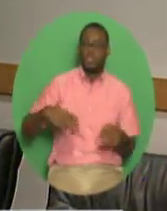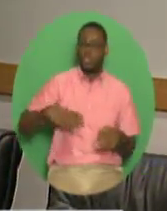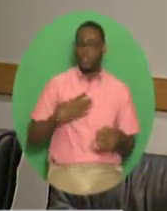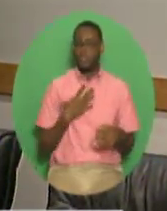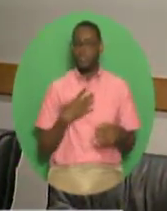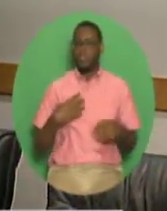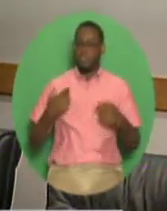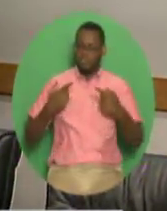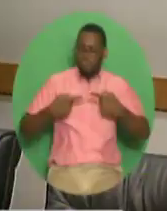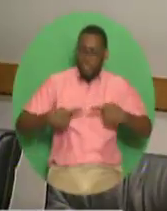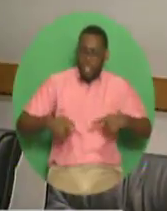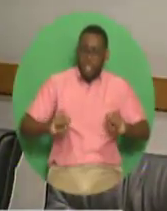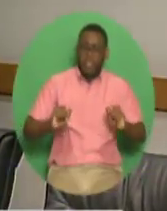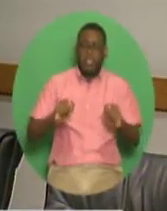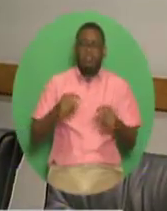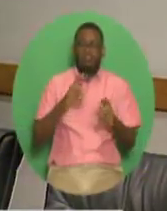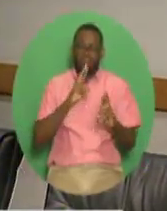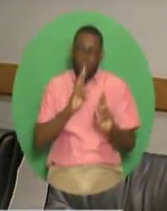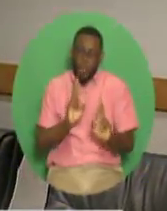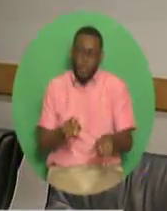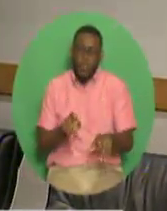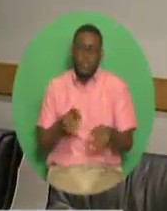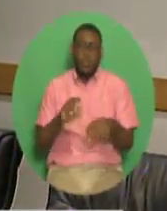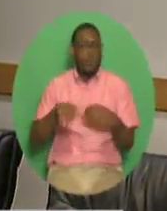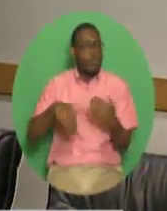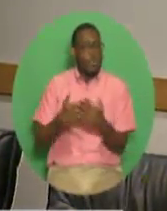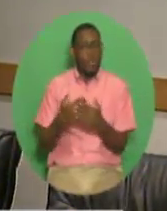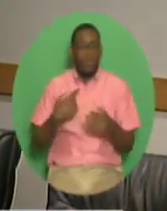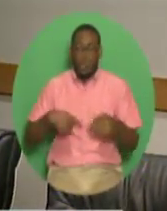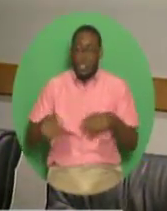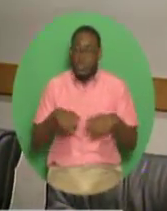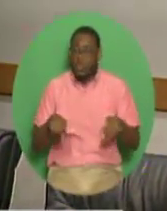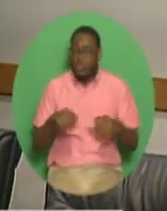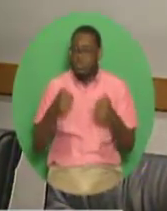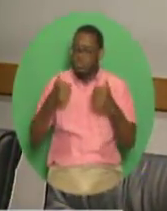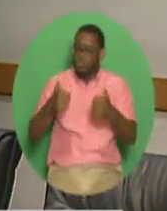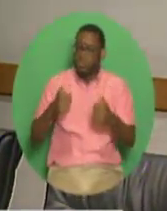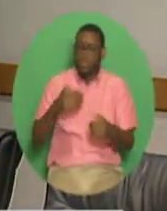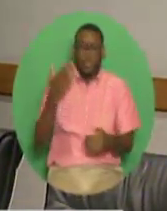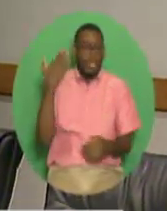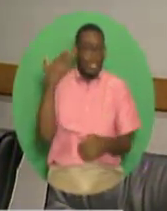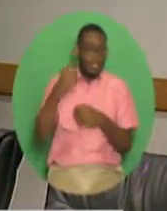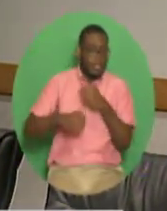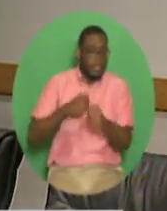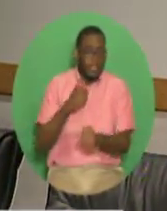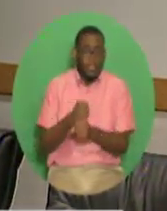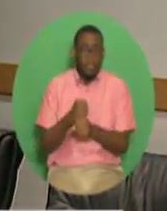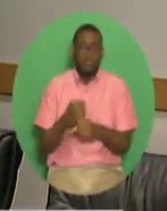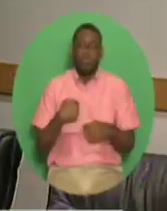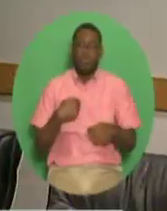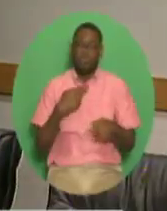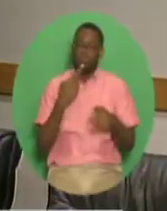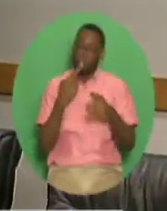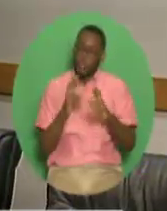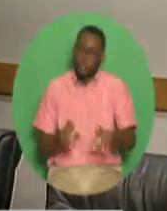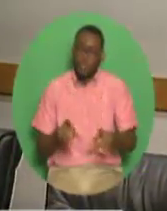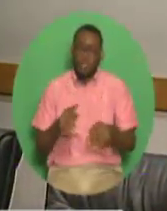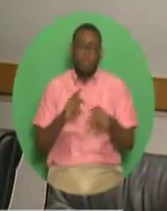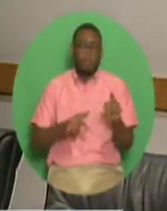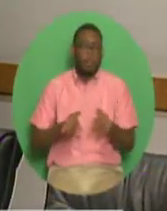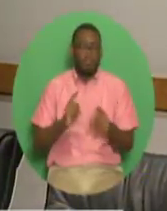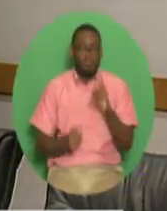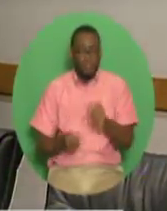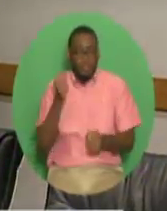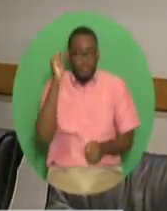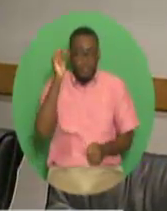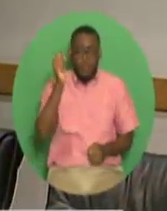to report what we have done within the last year, report to the people of Trinidad and Tobago, and to explain what we have planned